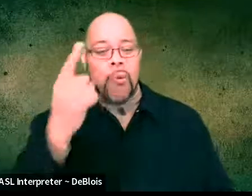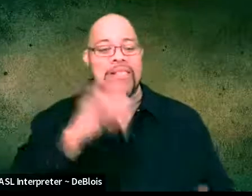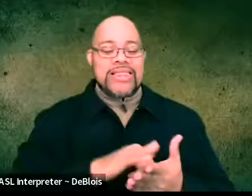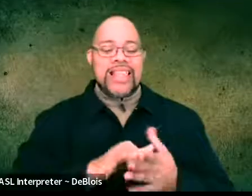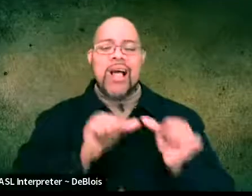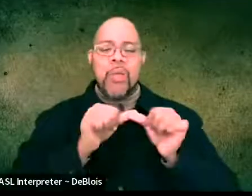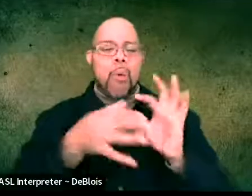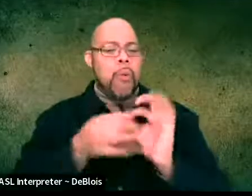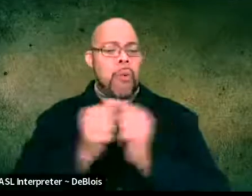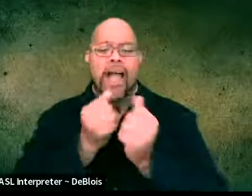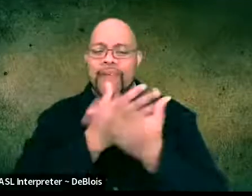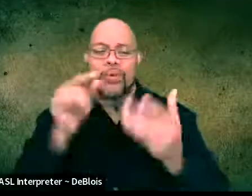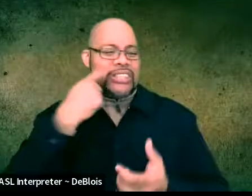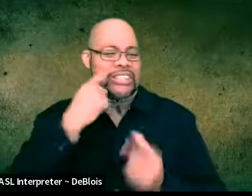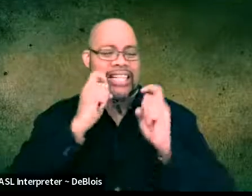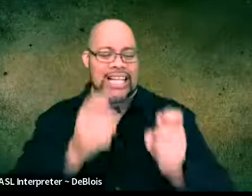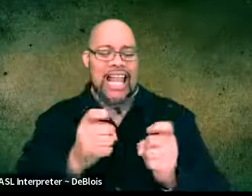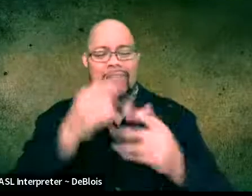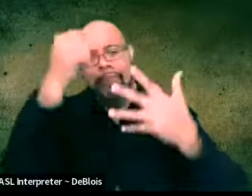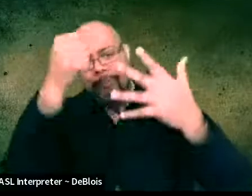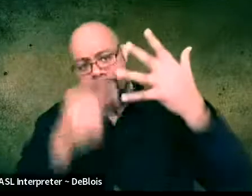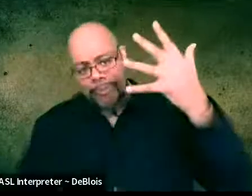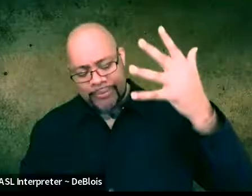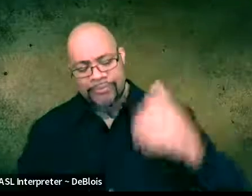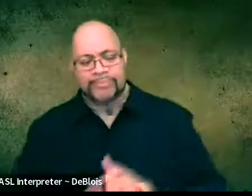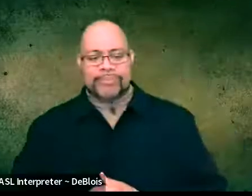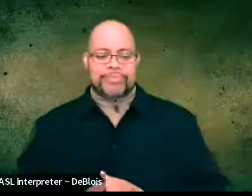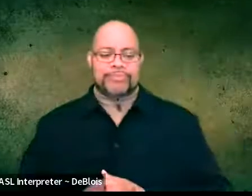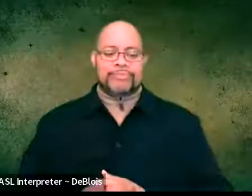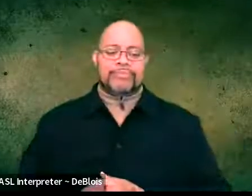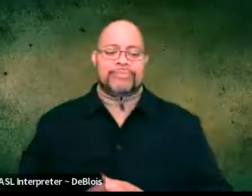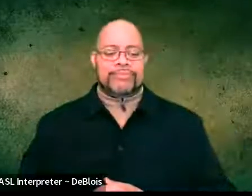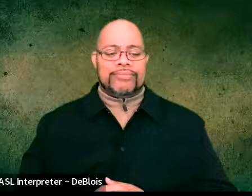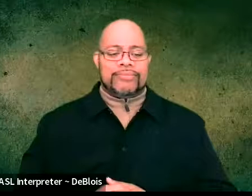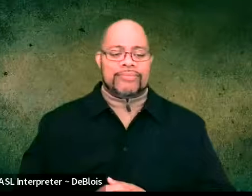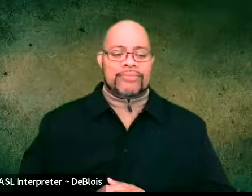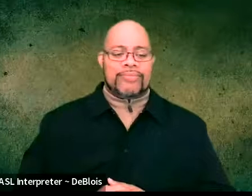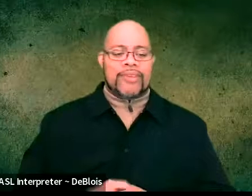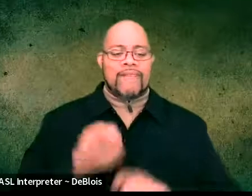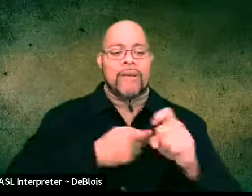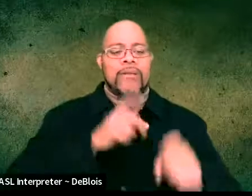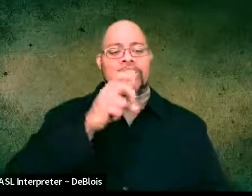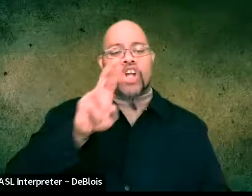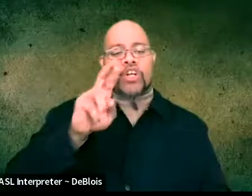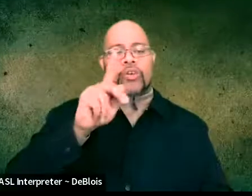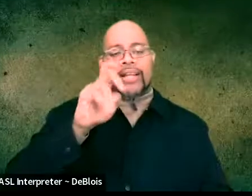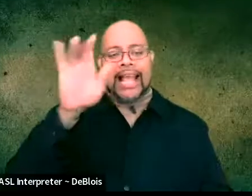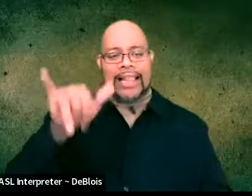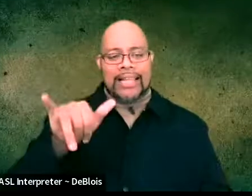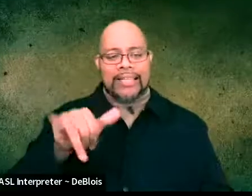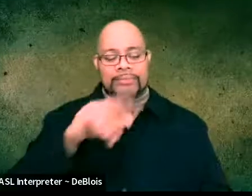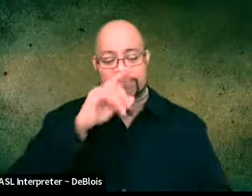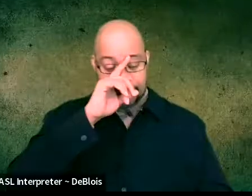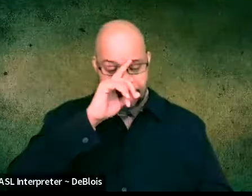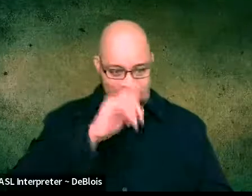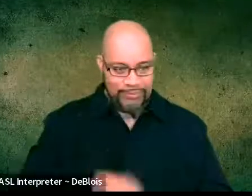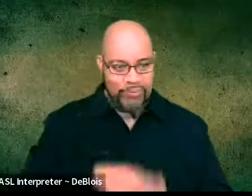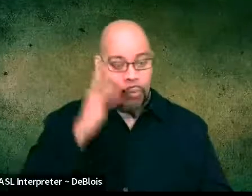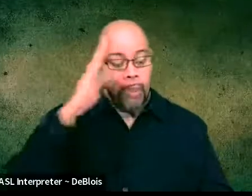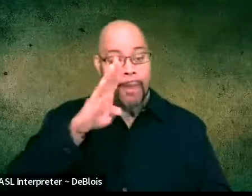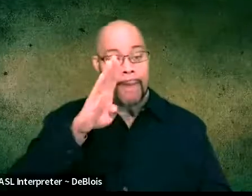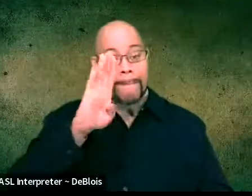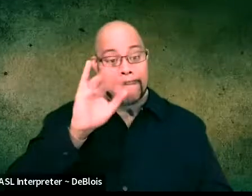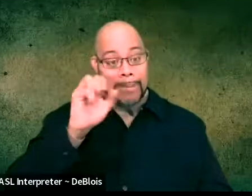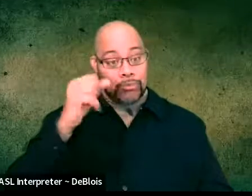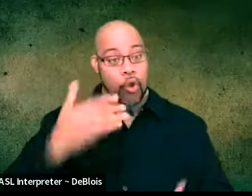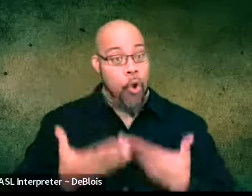with everything you just gave the rundown on. It was from Dr. Kelly. Okay. Hey, Dr. Will Kelly. BIMS